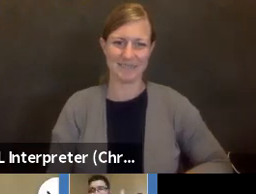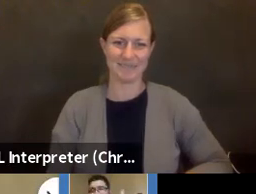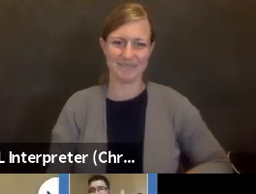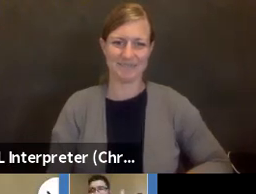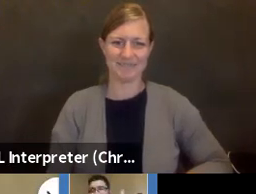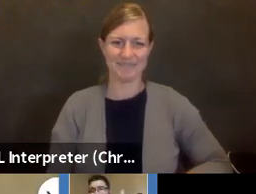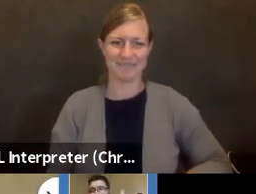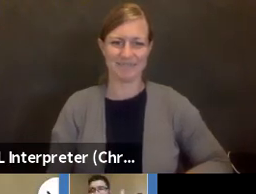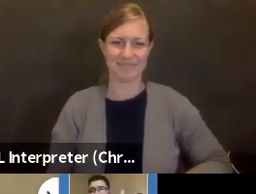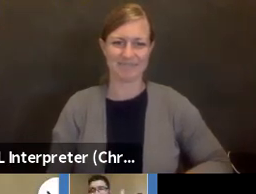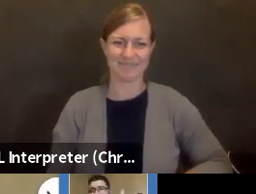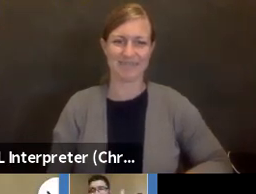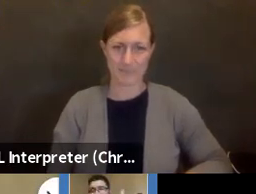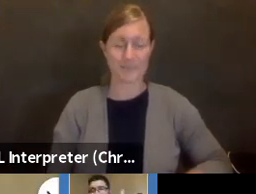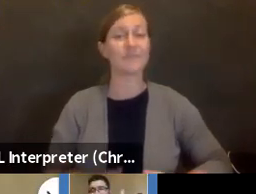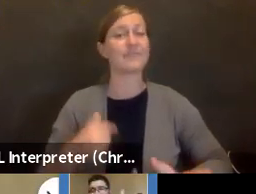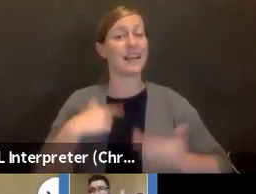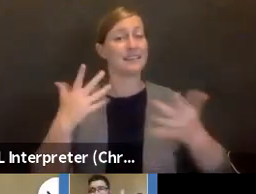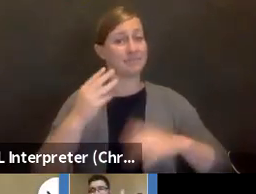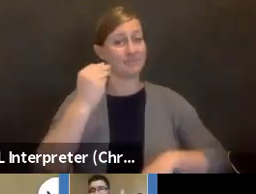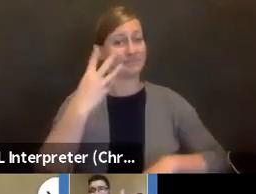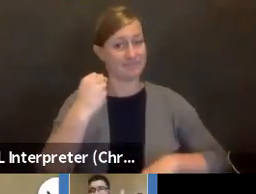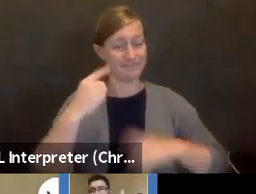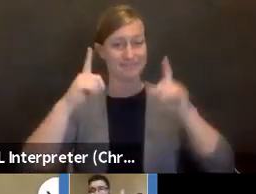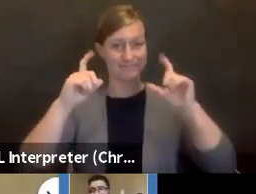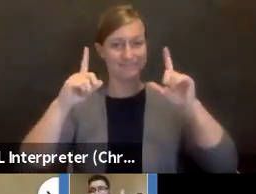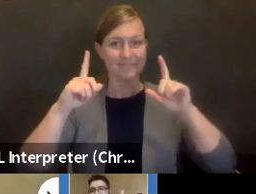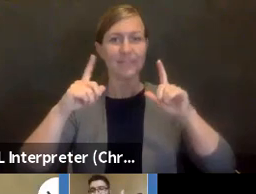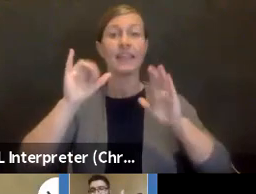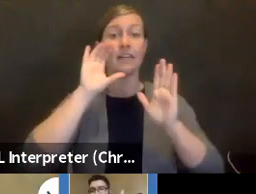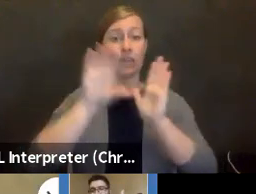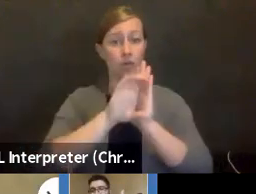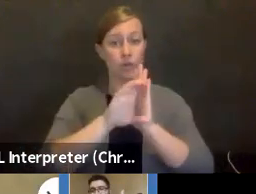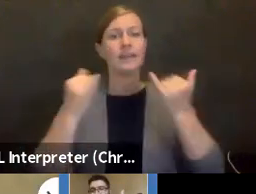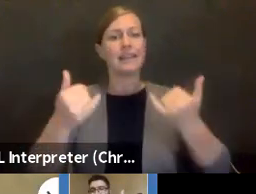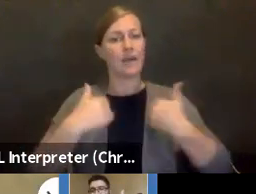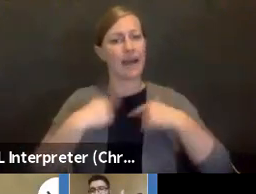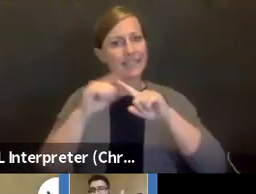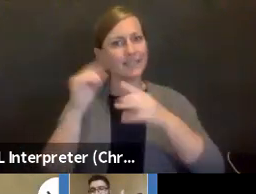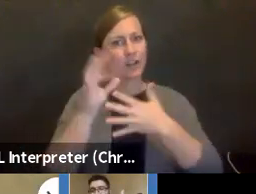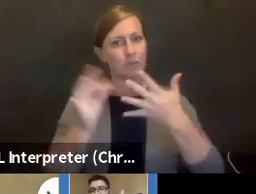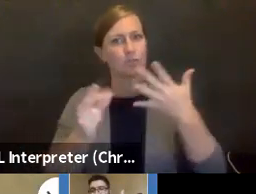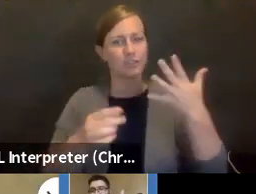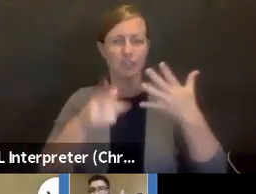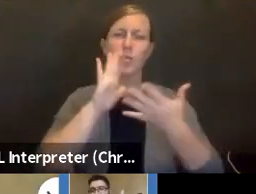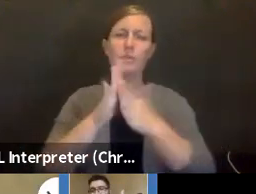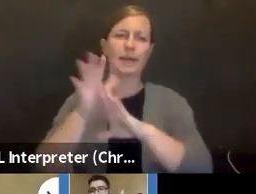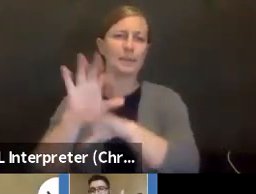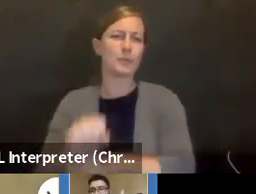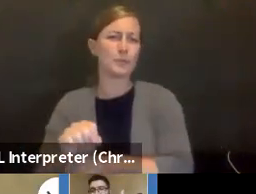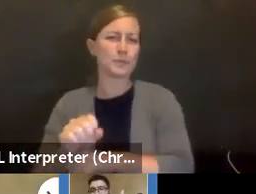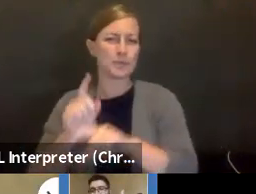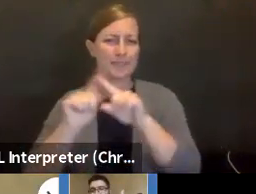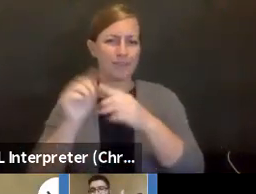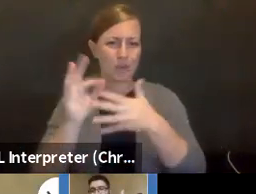There we go. I took a photo. In this photo, I now have the following options, and you'll get used to these options.